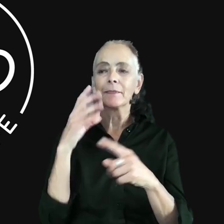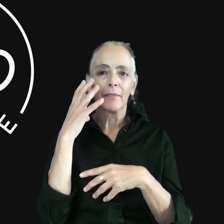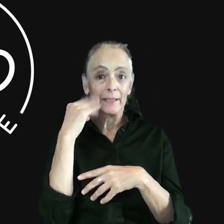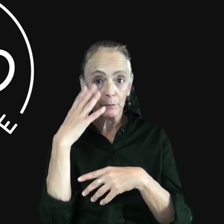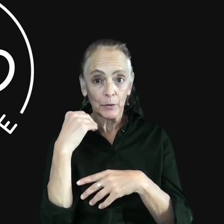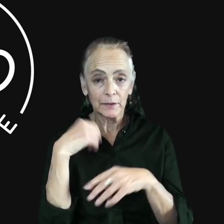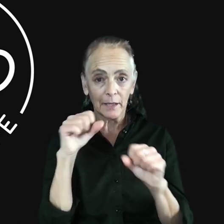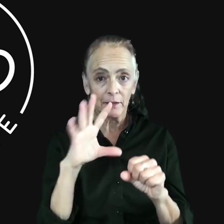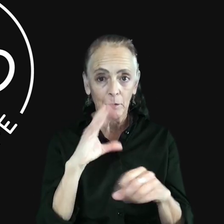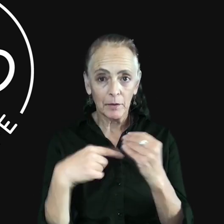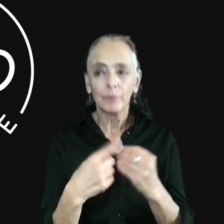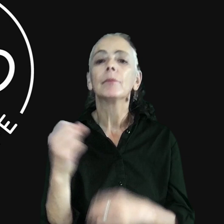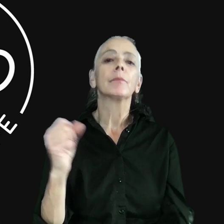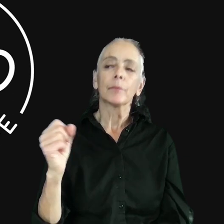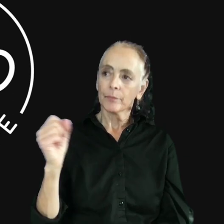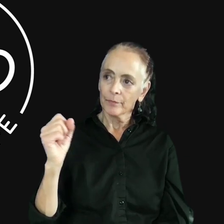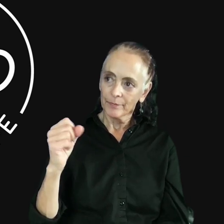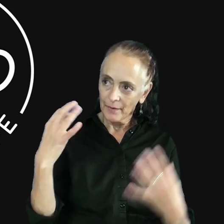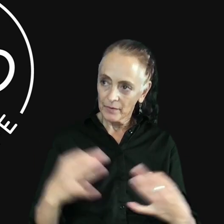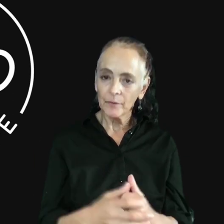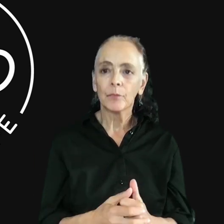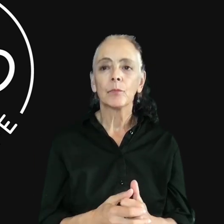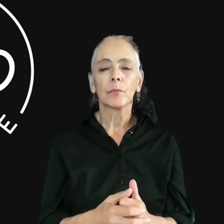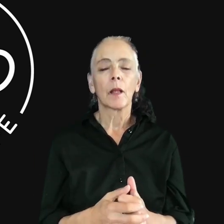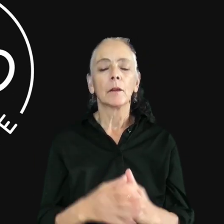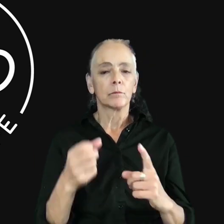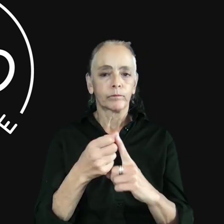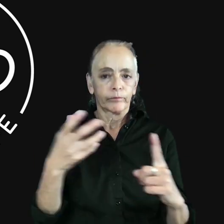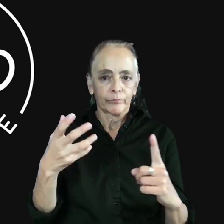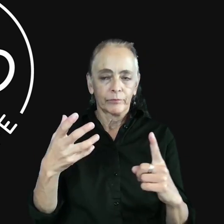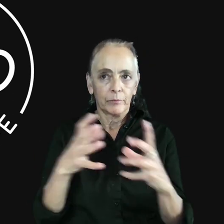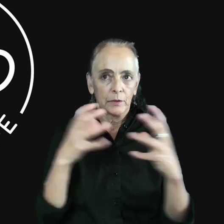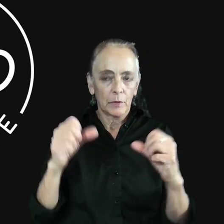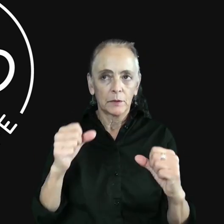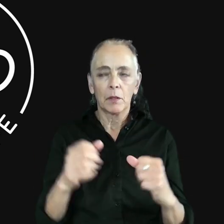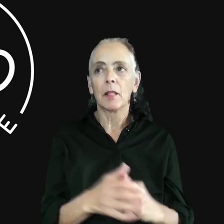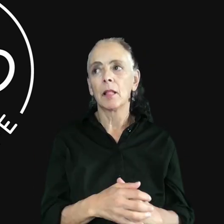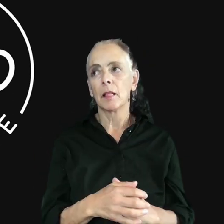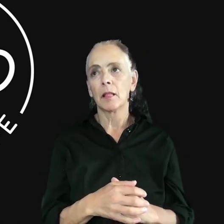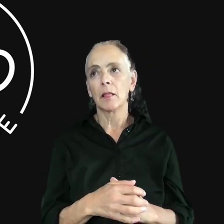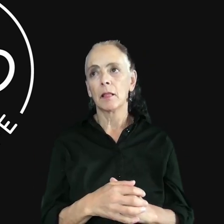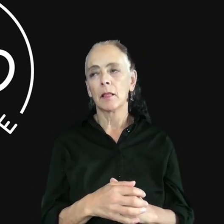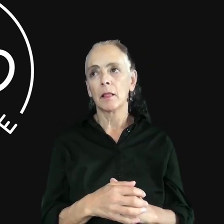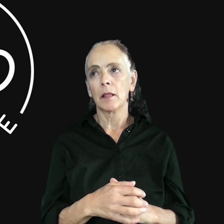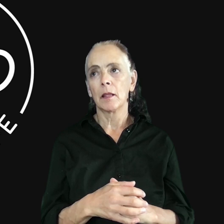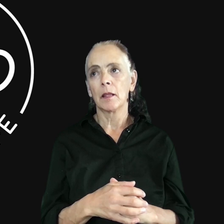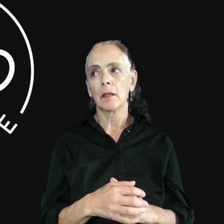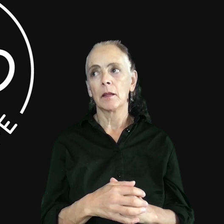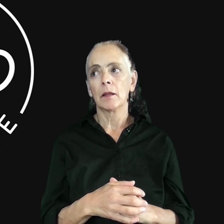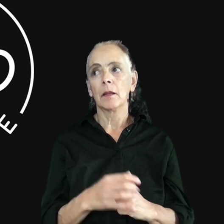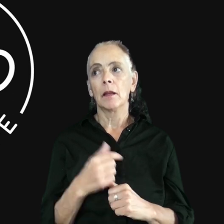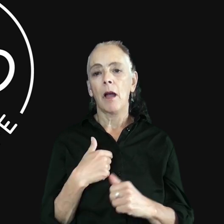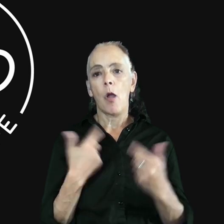believe yeah for sure i think to give as much context as i can um i had done a lot of really